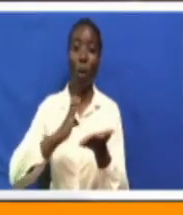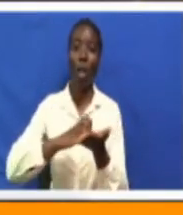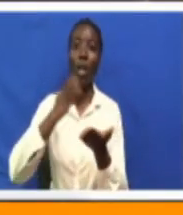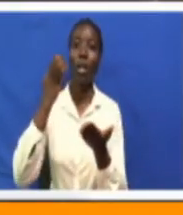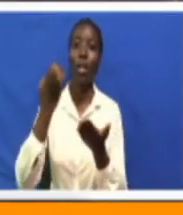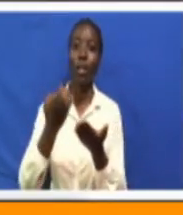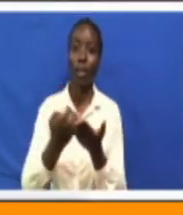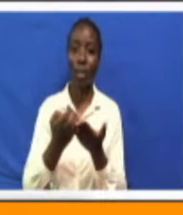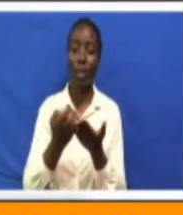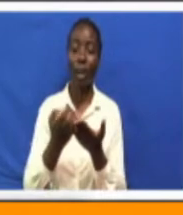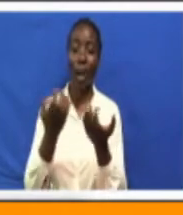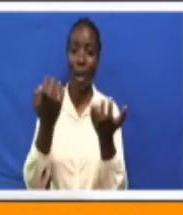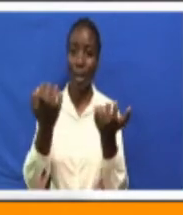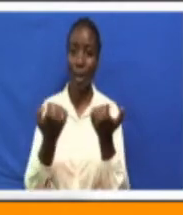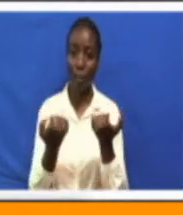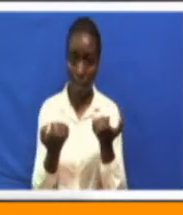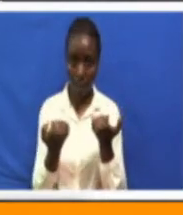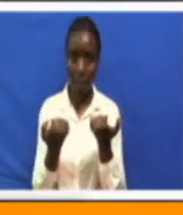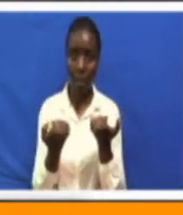demands